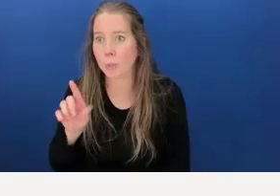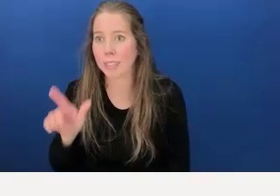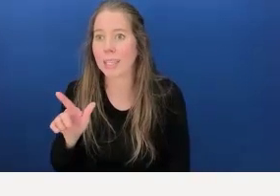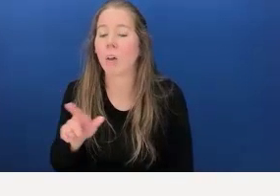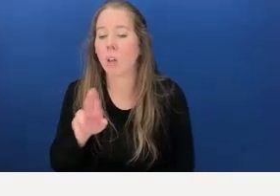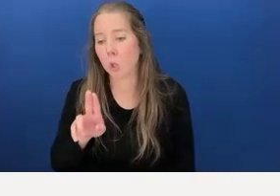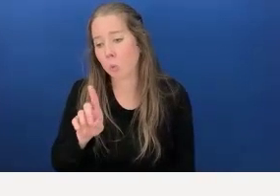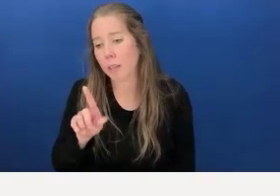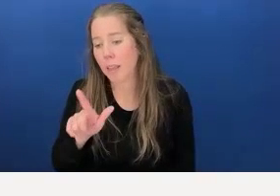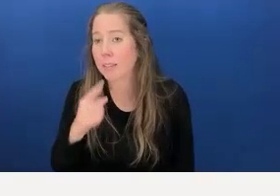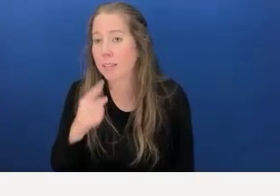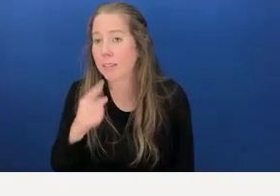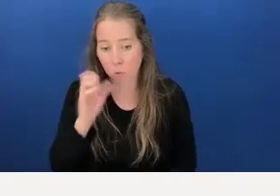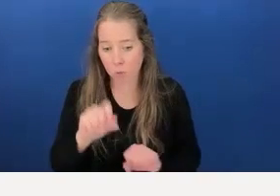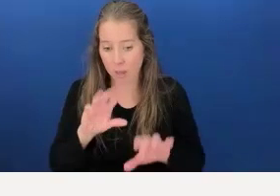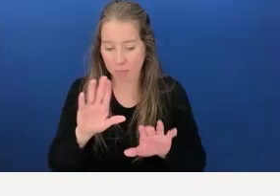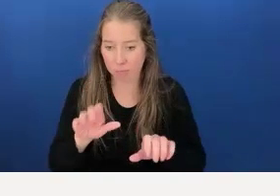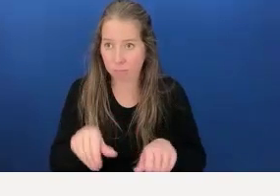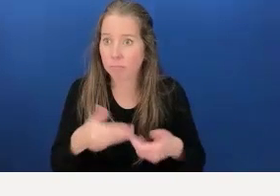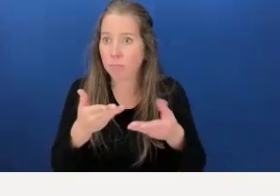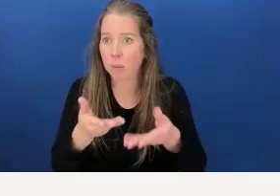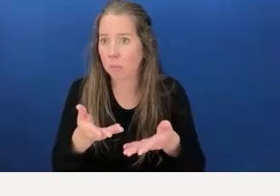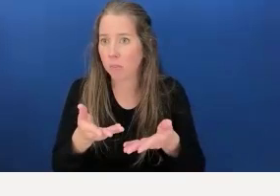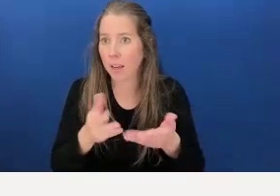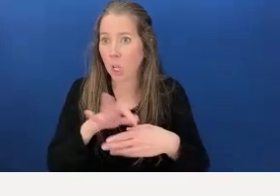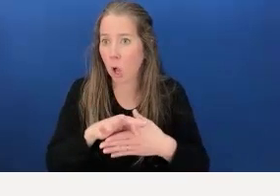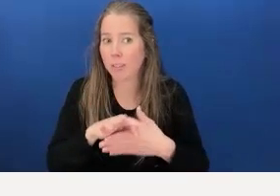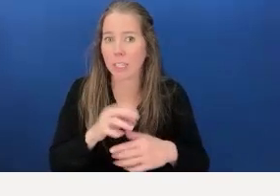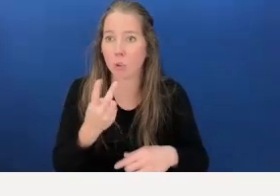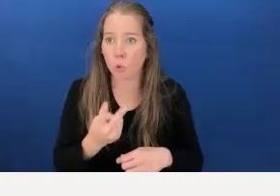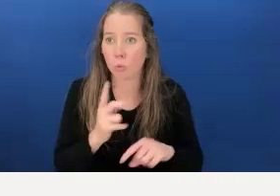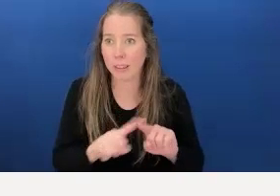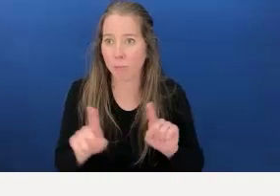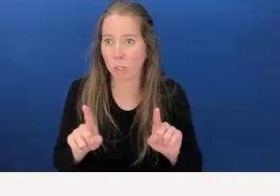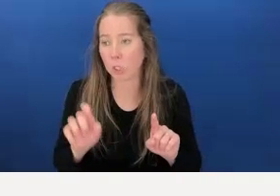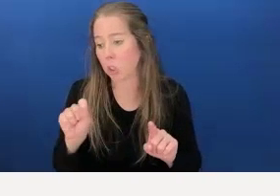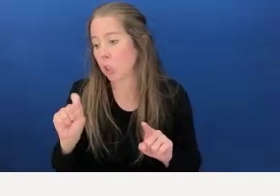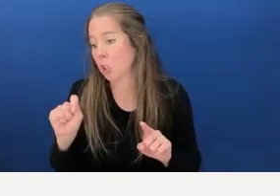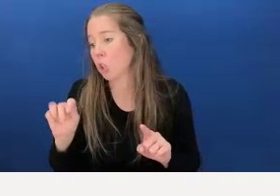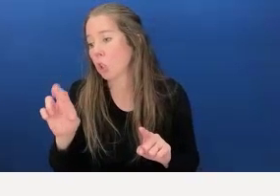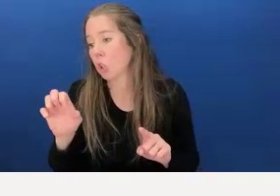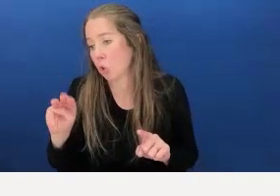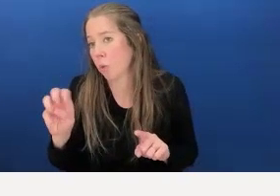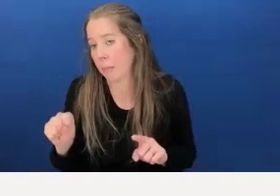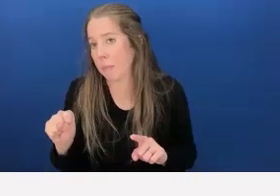different streams, ways to consume it or interact with it, then that's UDL.